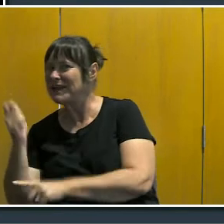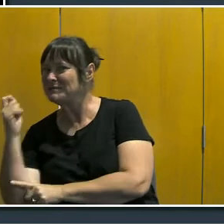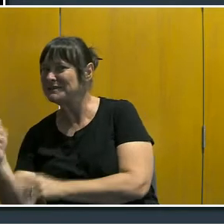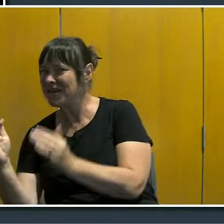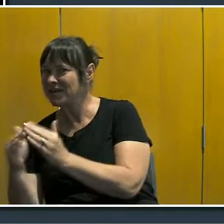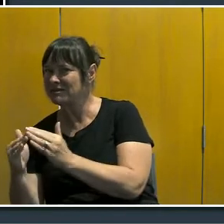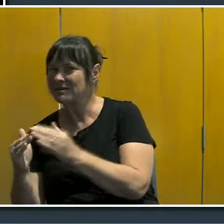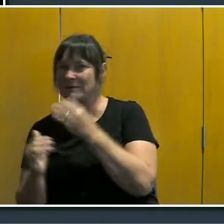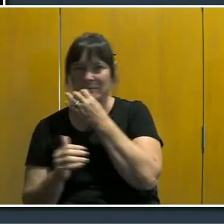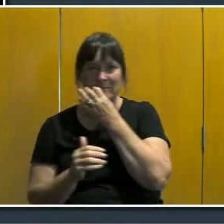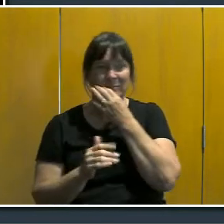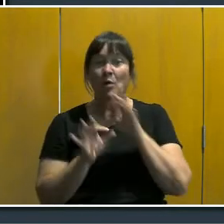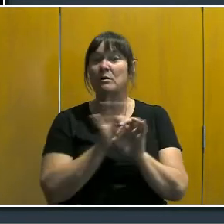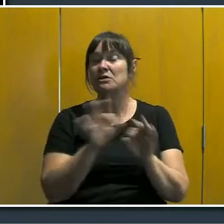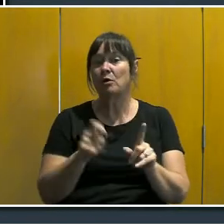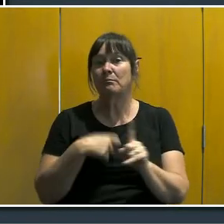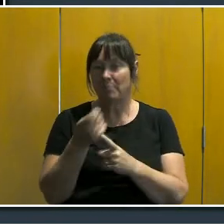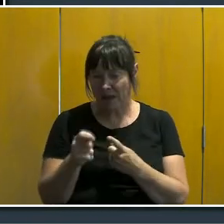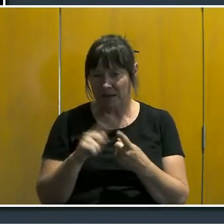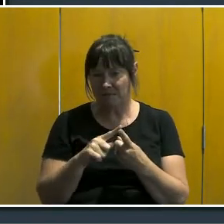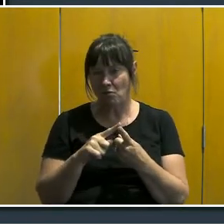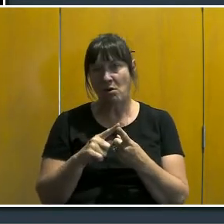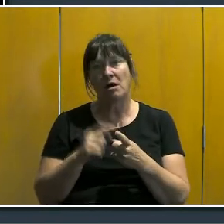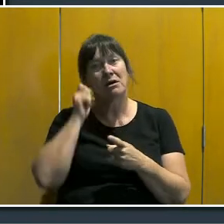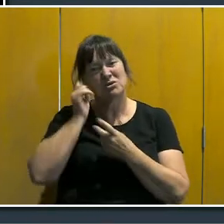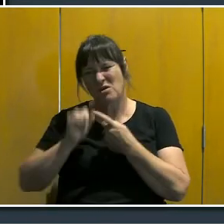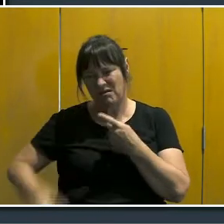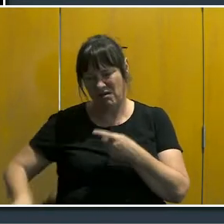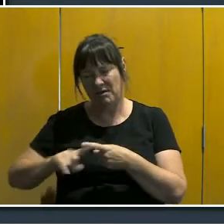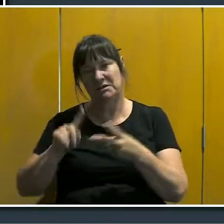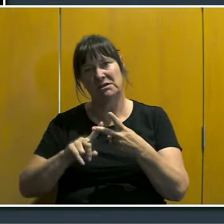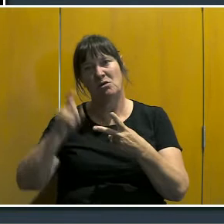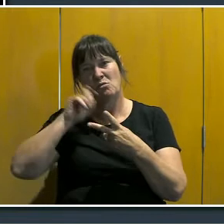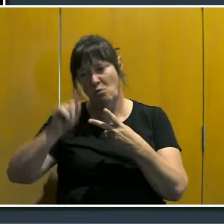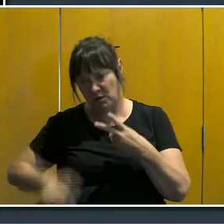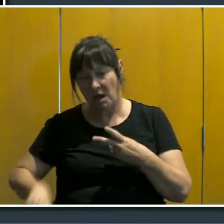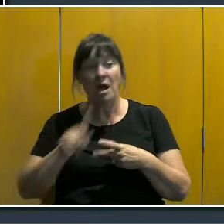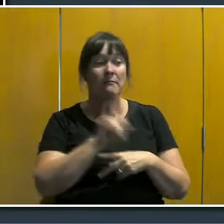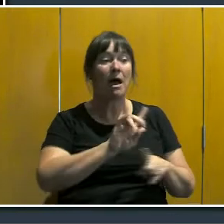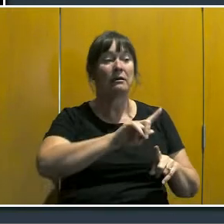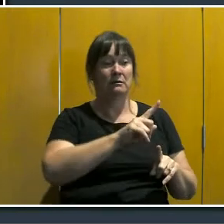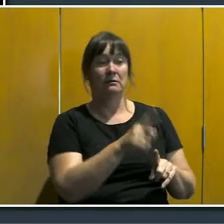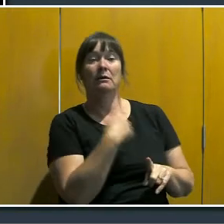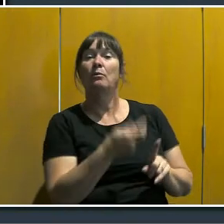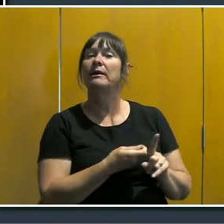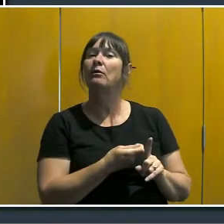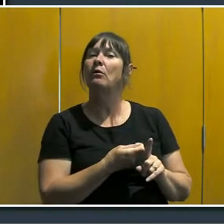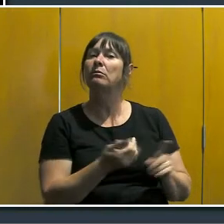for targeted rates such as water or sewerage, we can pay considerably more to provide our own septic systems and water supplies,